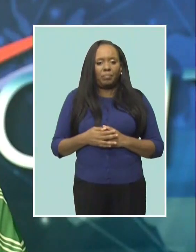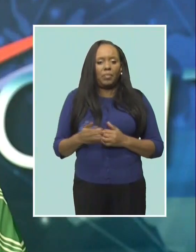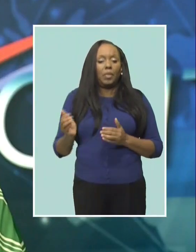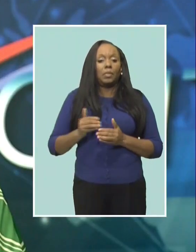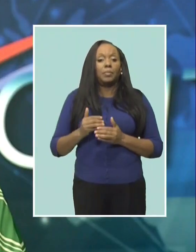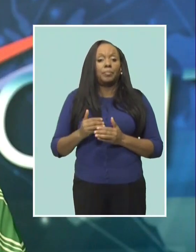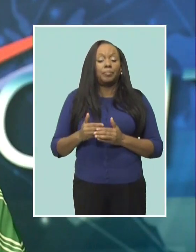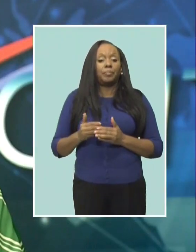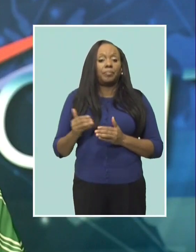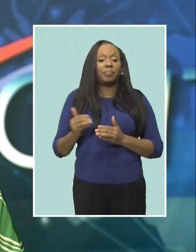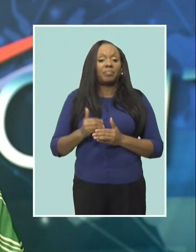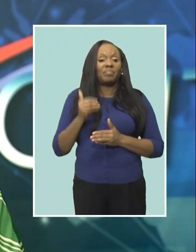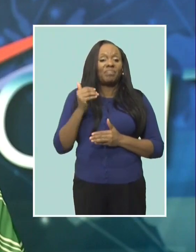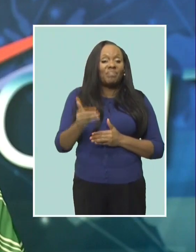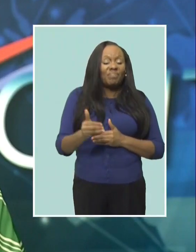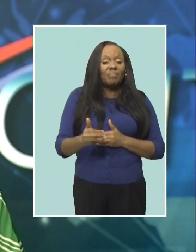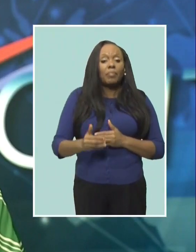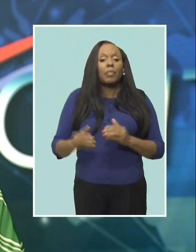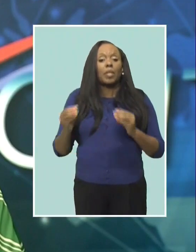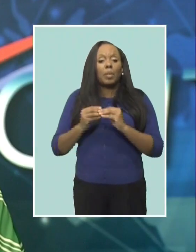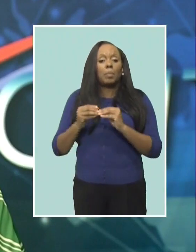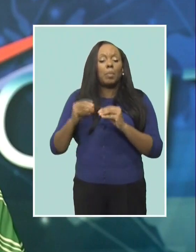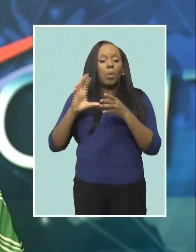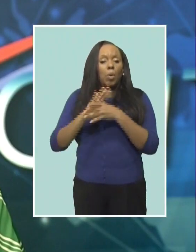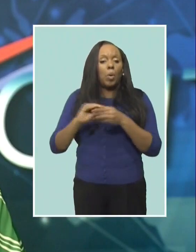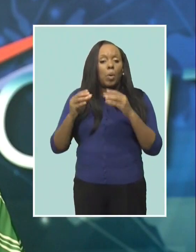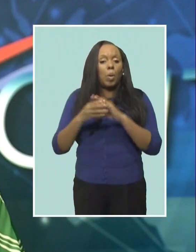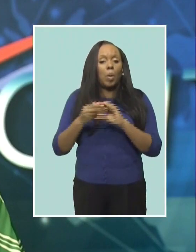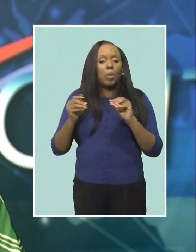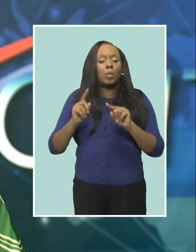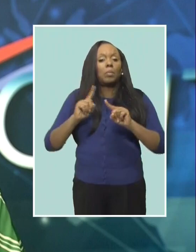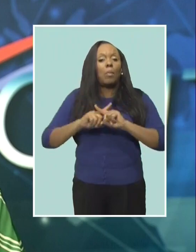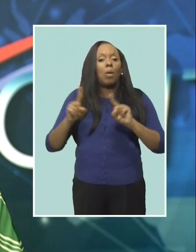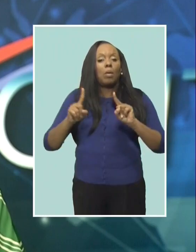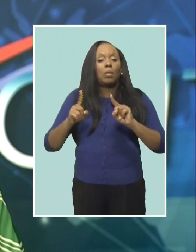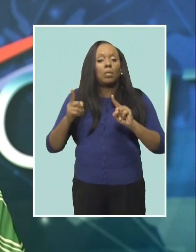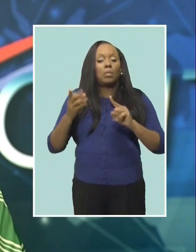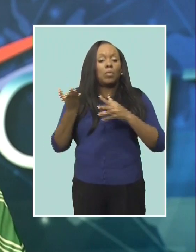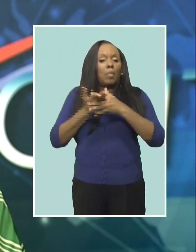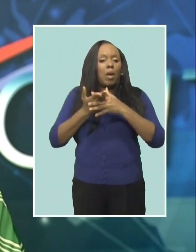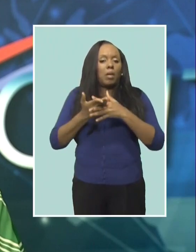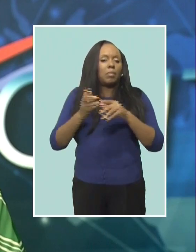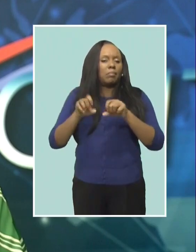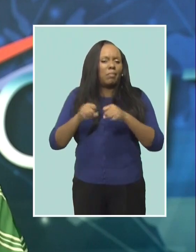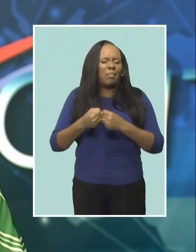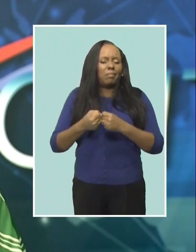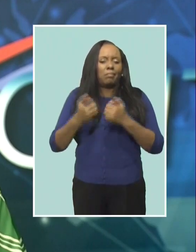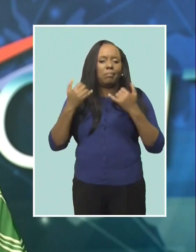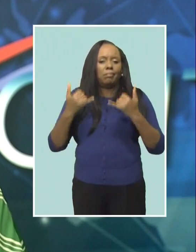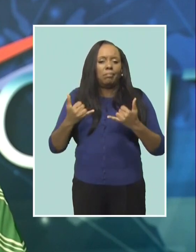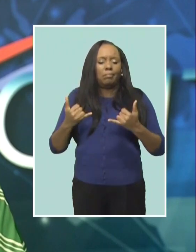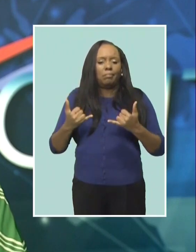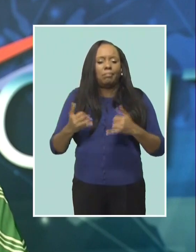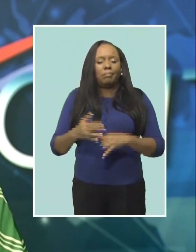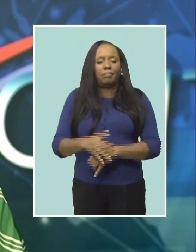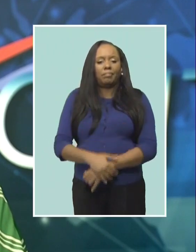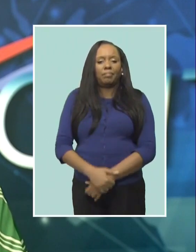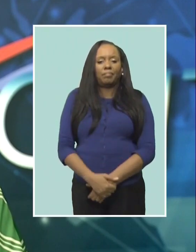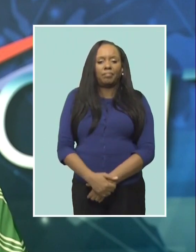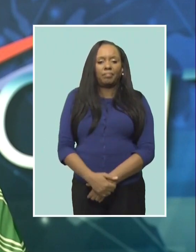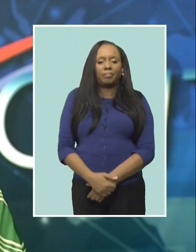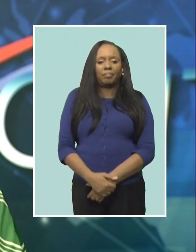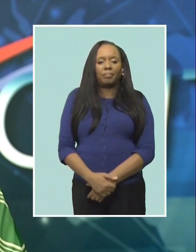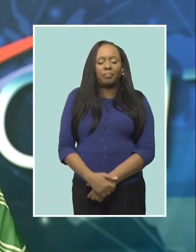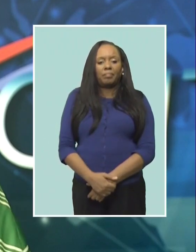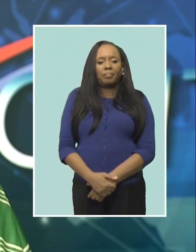Well, we're just 15 days into the year, but already a Kadooment band is showing what it has to offer. We'll have that story and much more when we